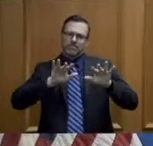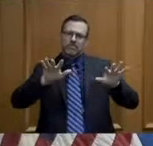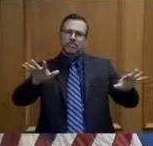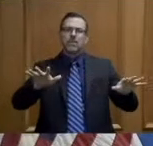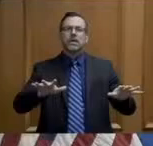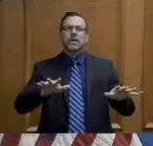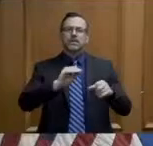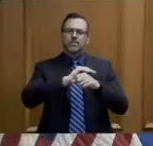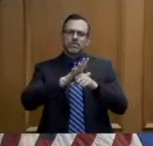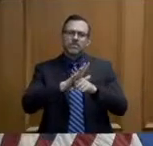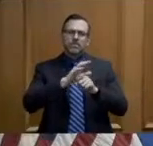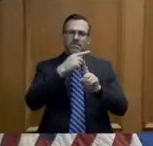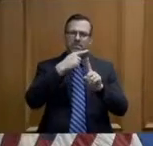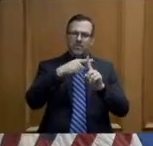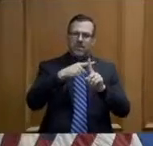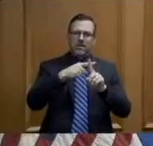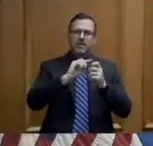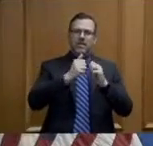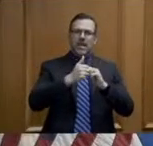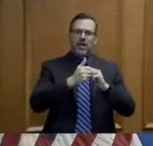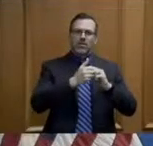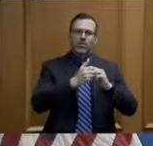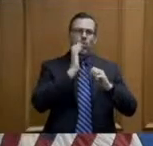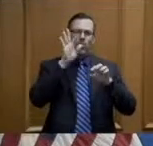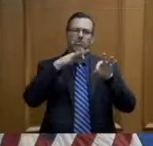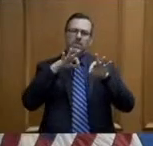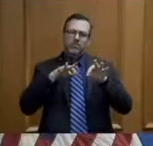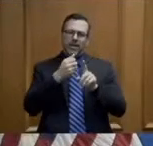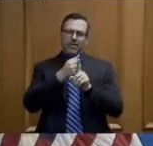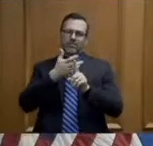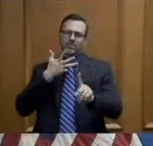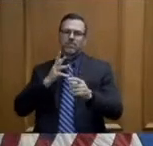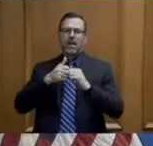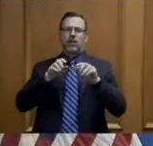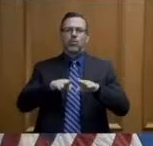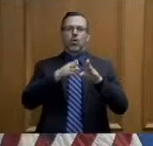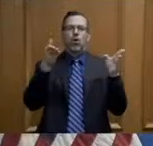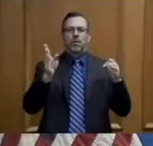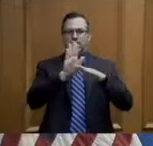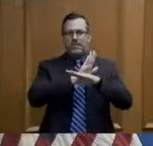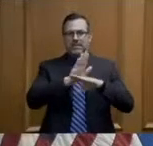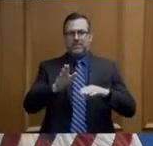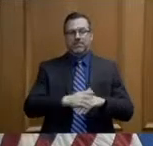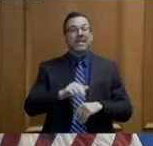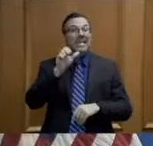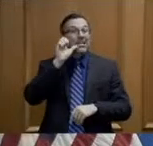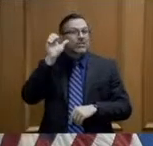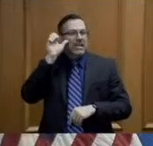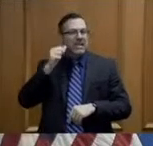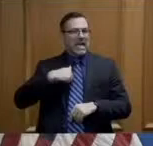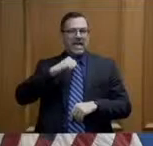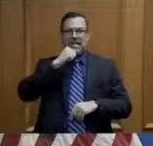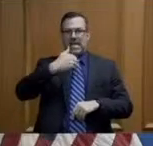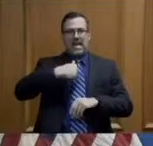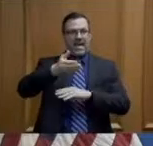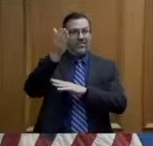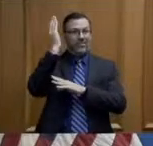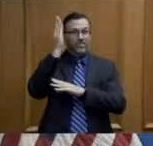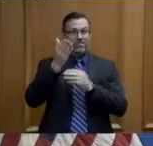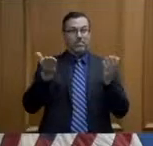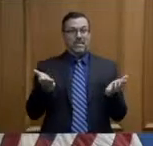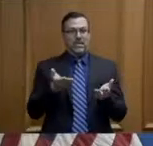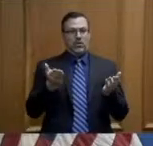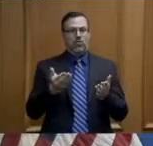planning process for opening up our economy. Yesterday, we did not have a briefing here, but we held that briefing in